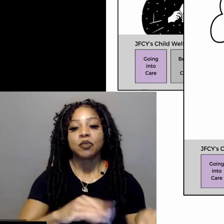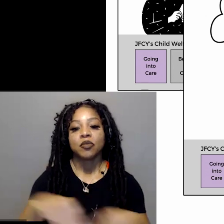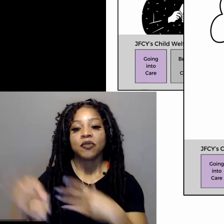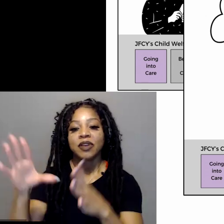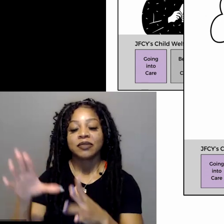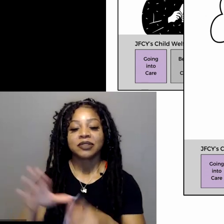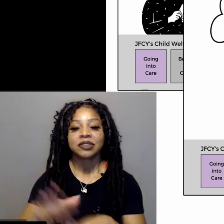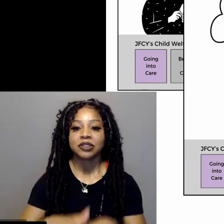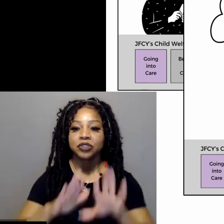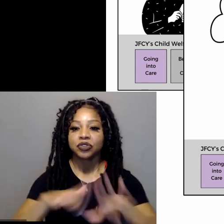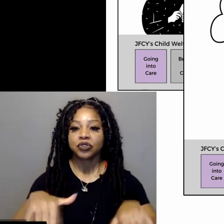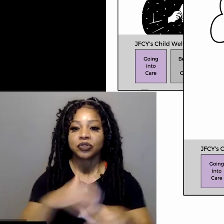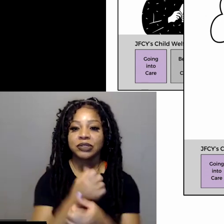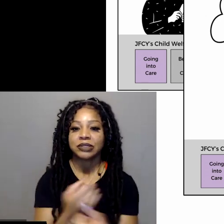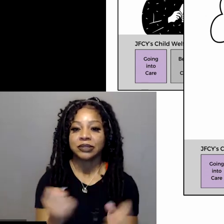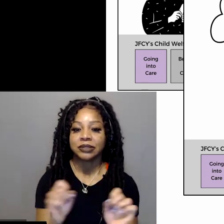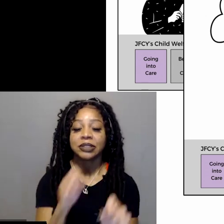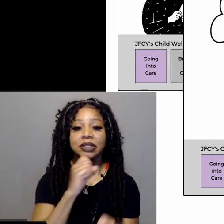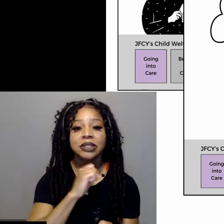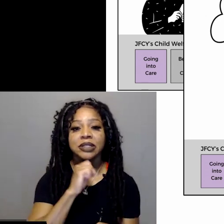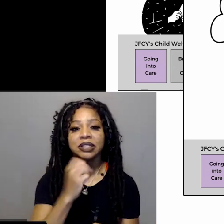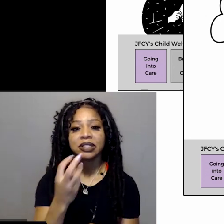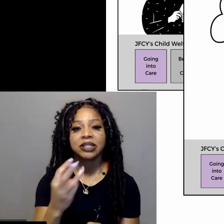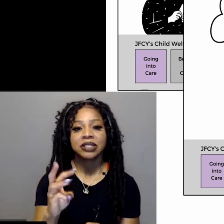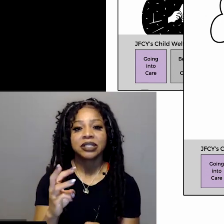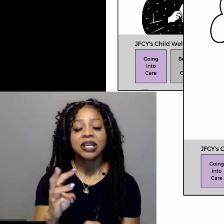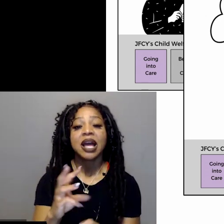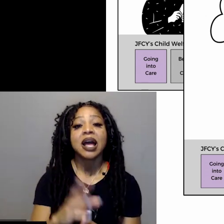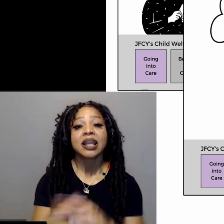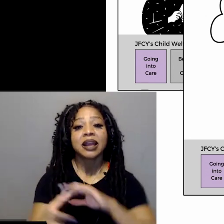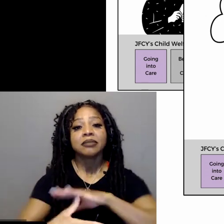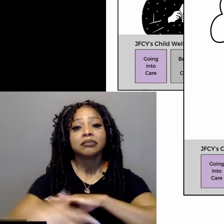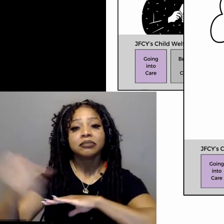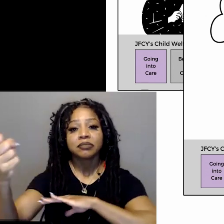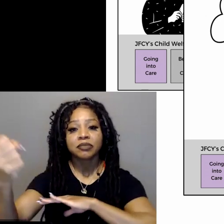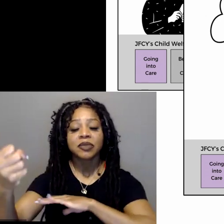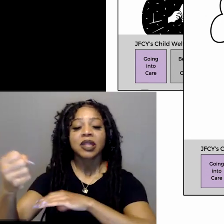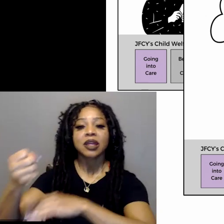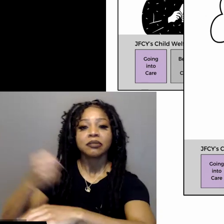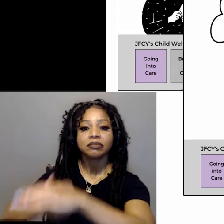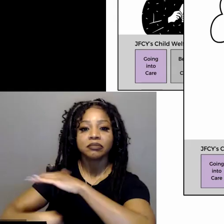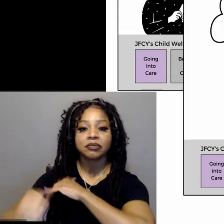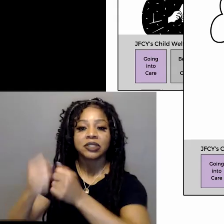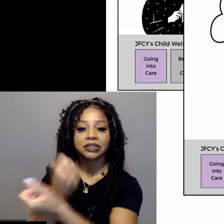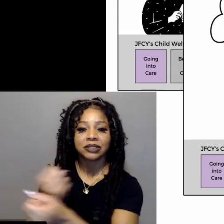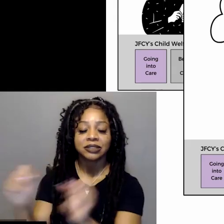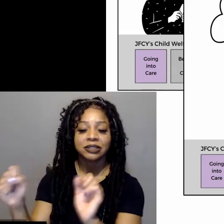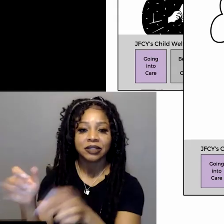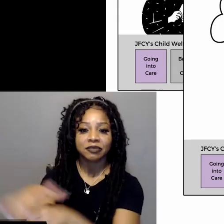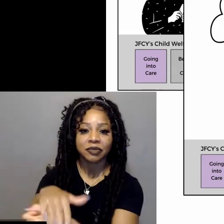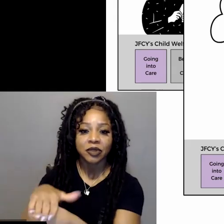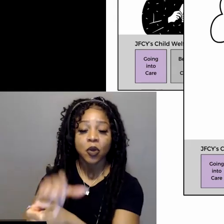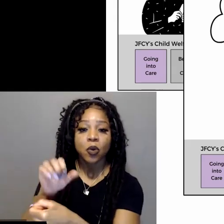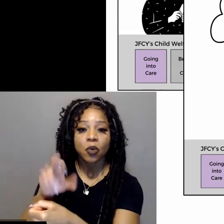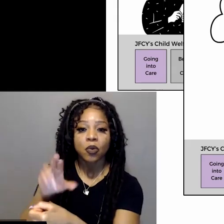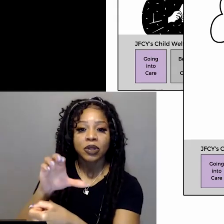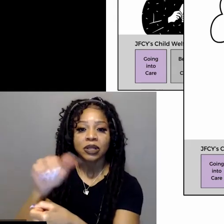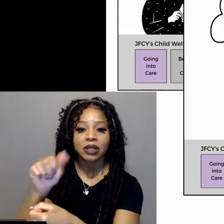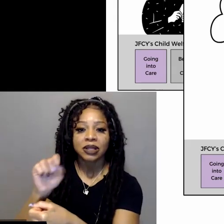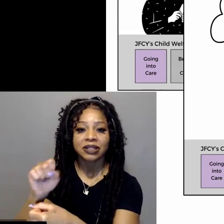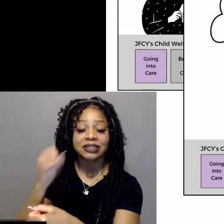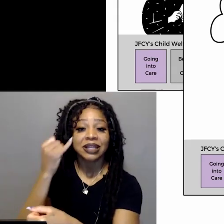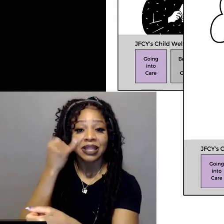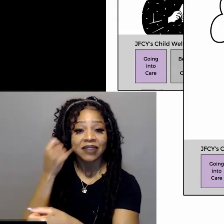on my screen. So at what age can a child be removed and taken to a safe place or brought into the care of a Children's Aid Society if